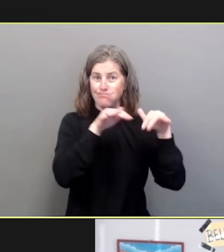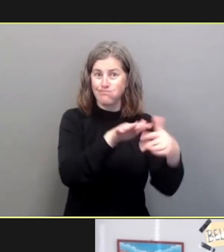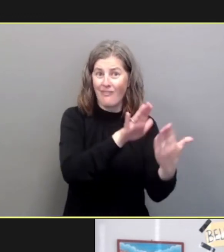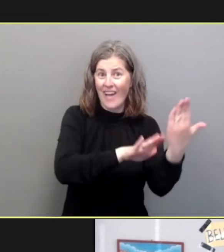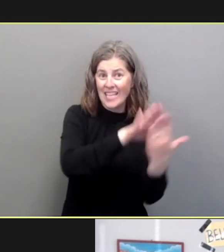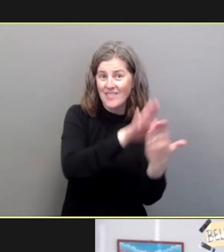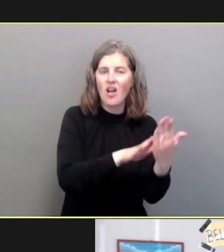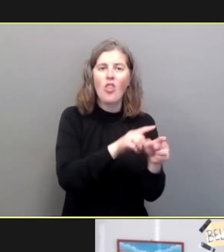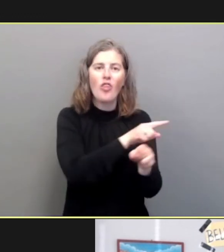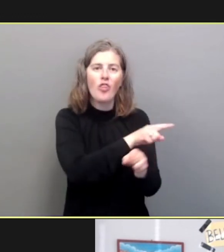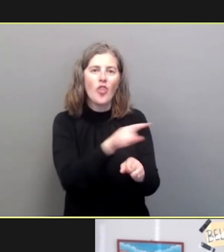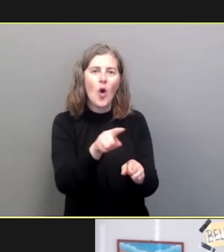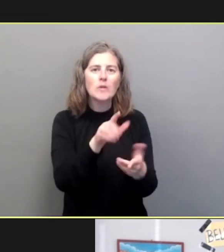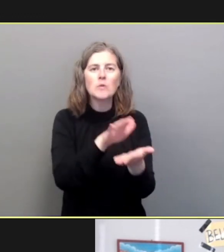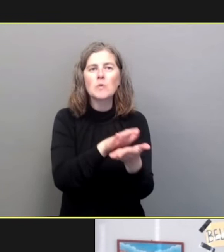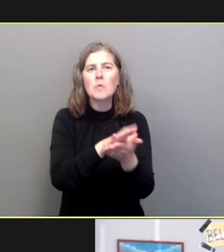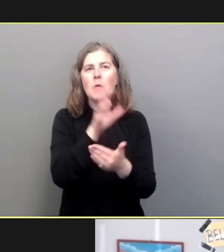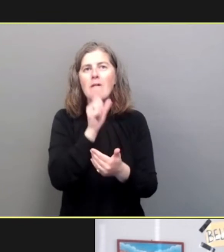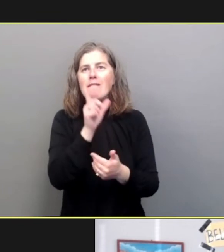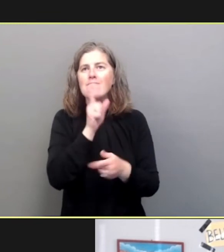school age children are making up about